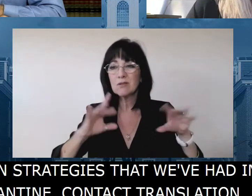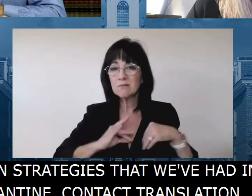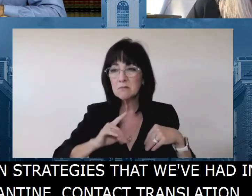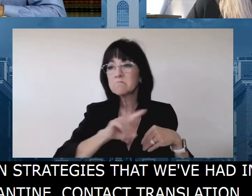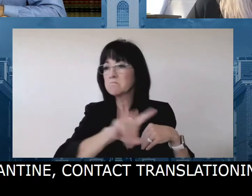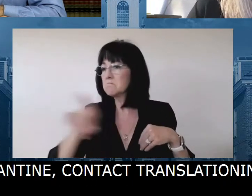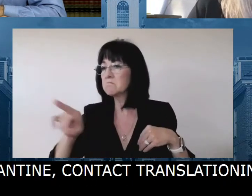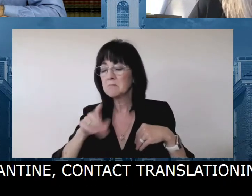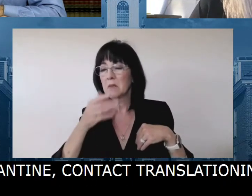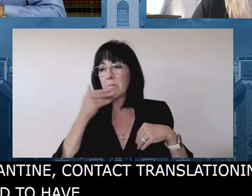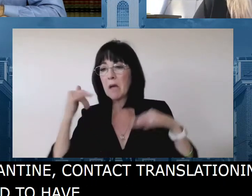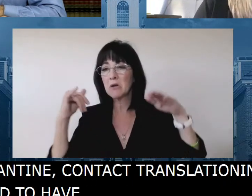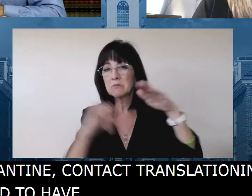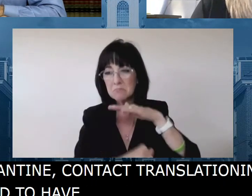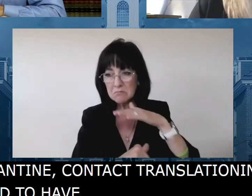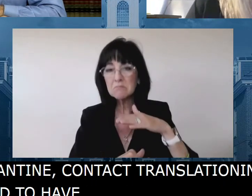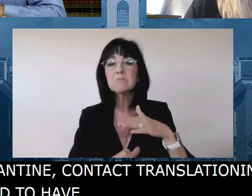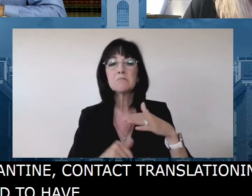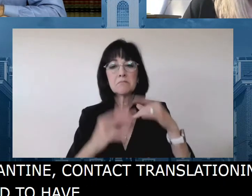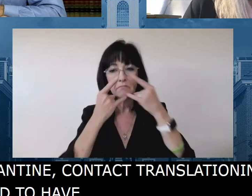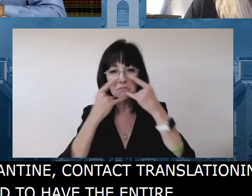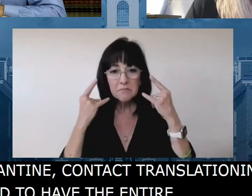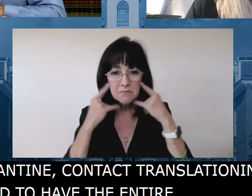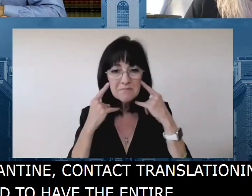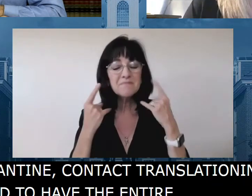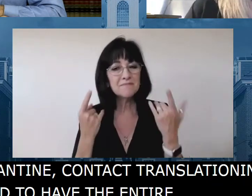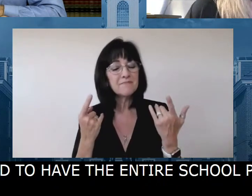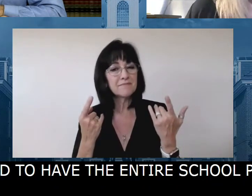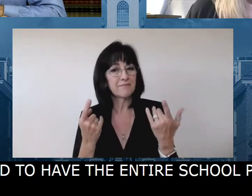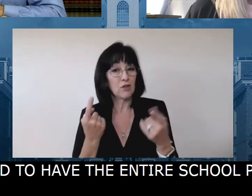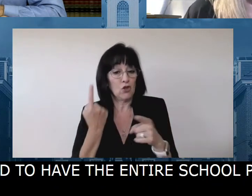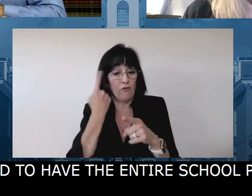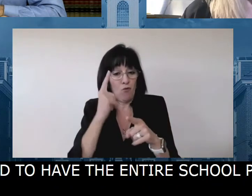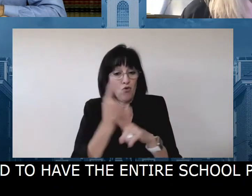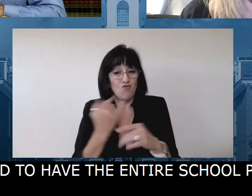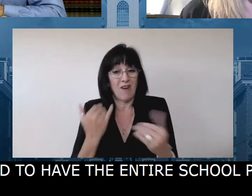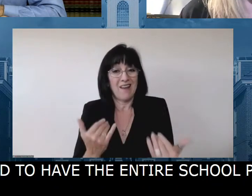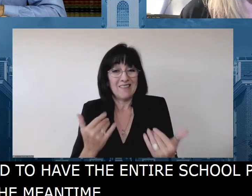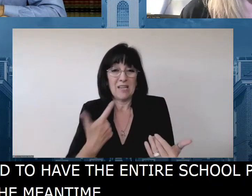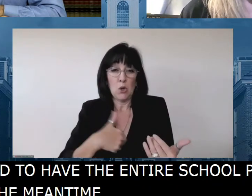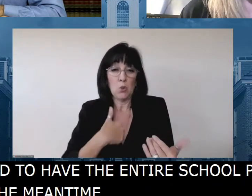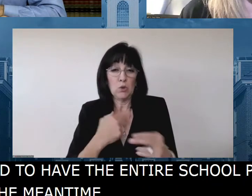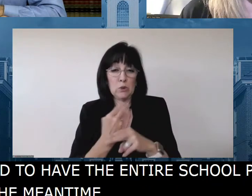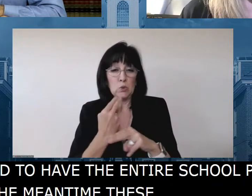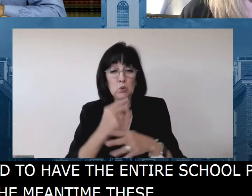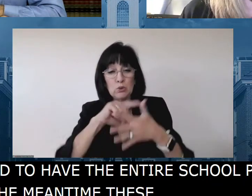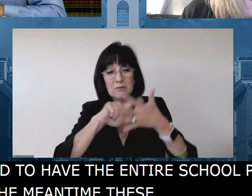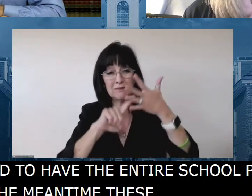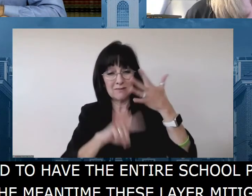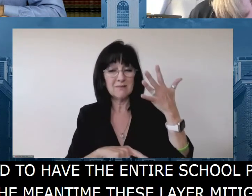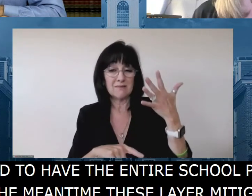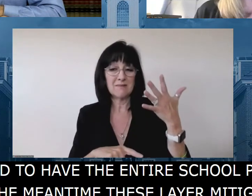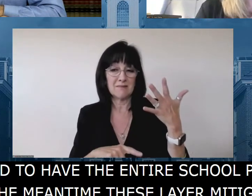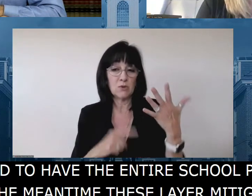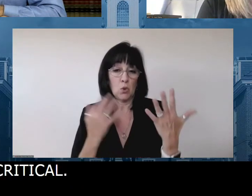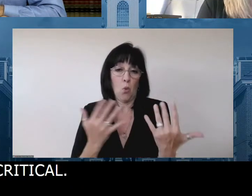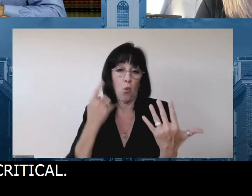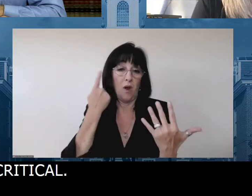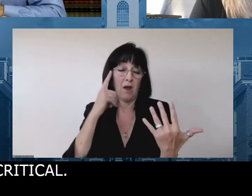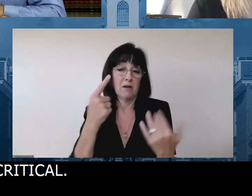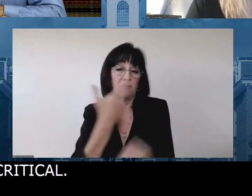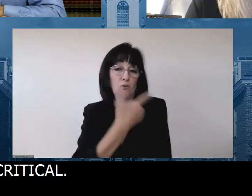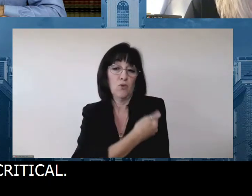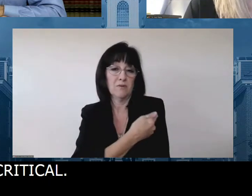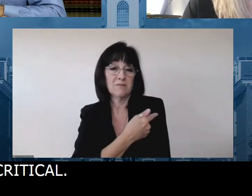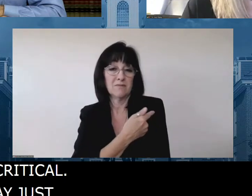population vaccinated. In the meantime, these layered mitigation strategies are critical. Amy, if I may just chime in, with our